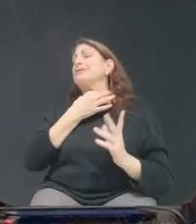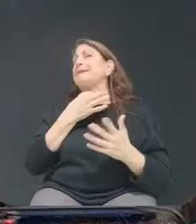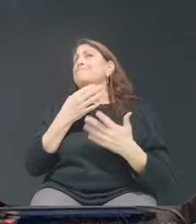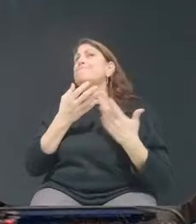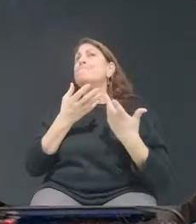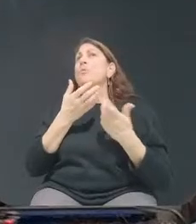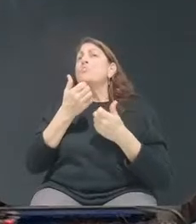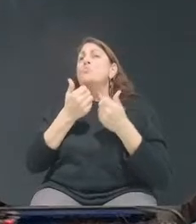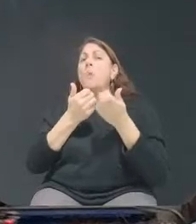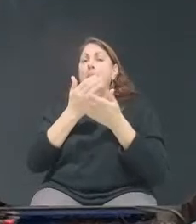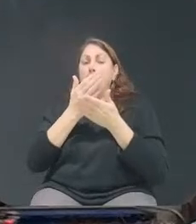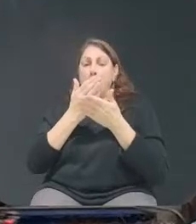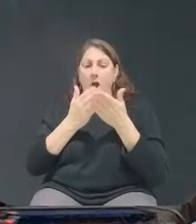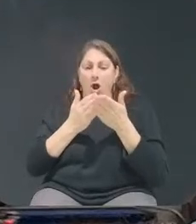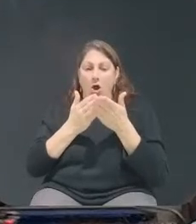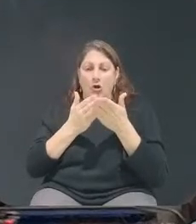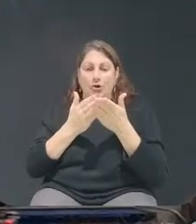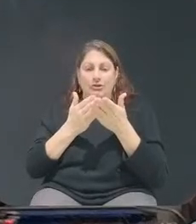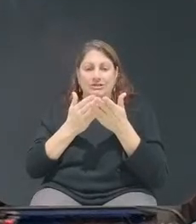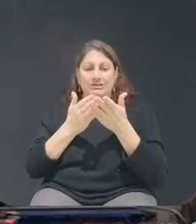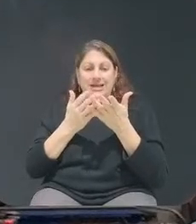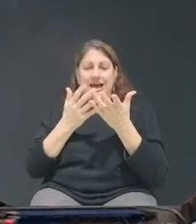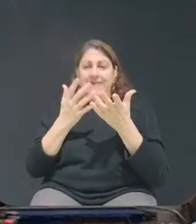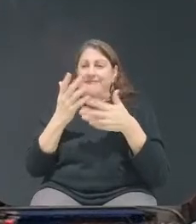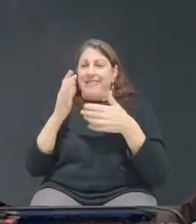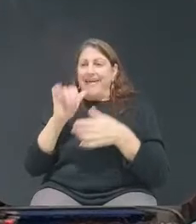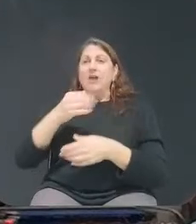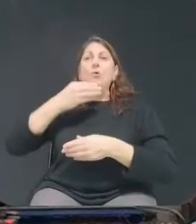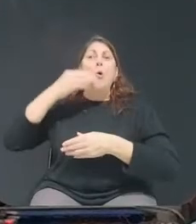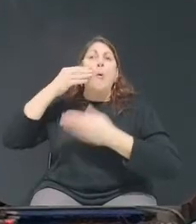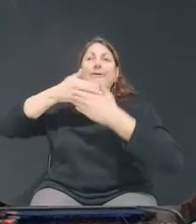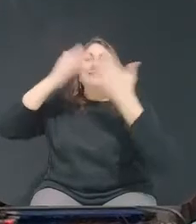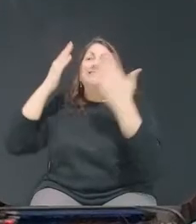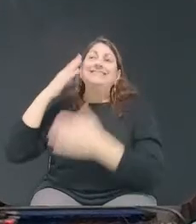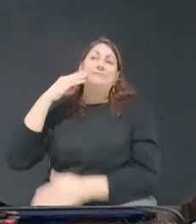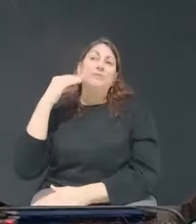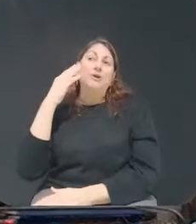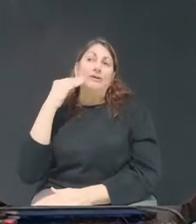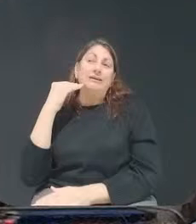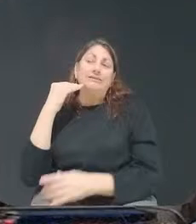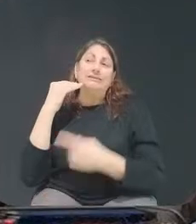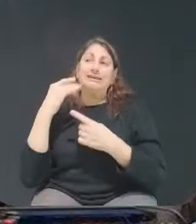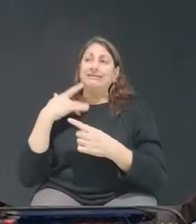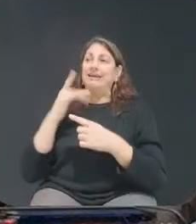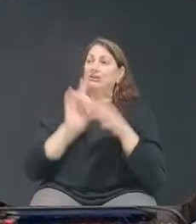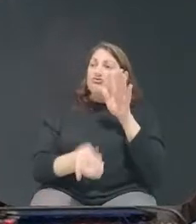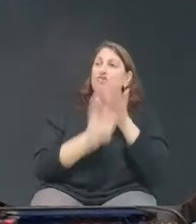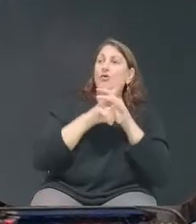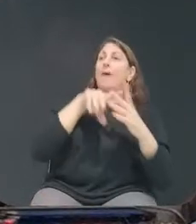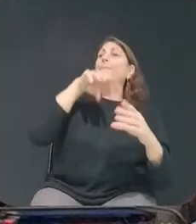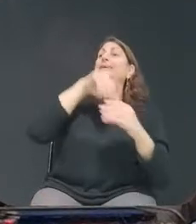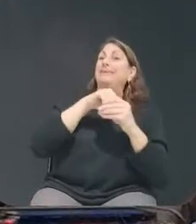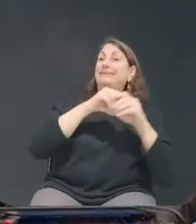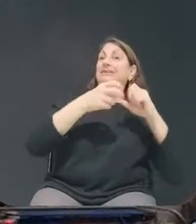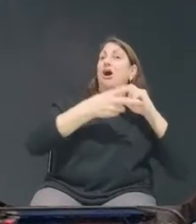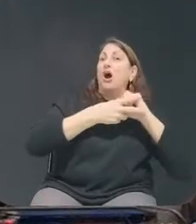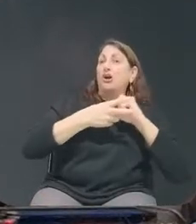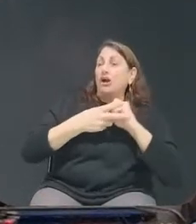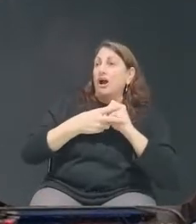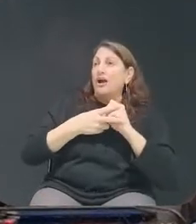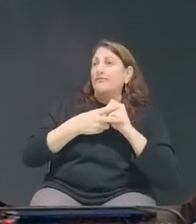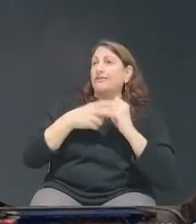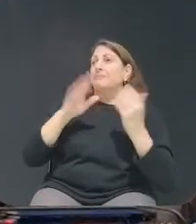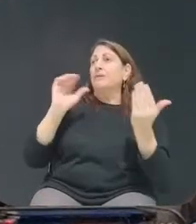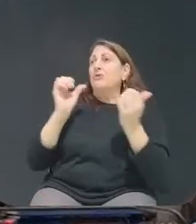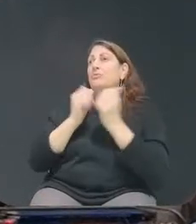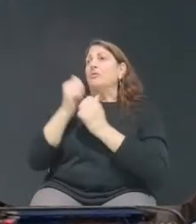of the experience of homelessness are more likely to be archived versus, like, not